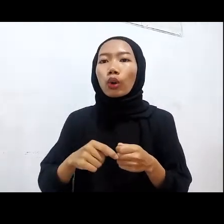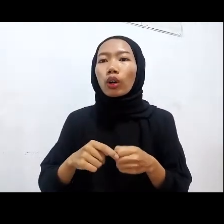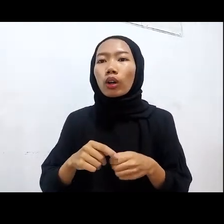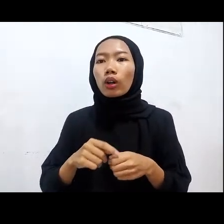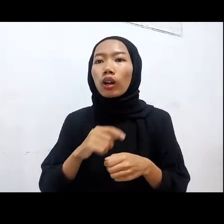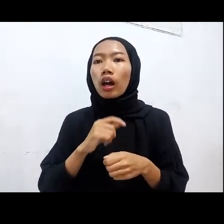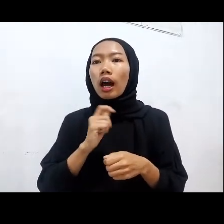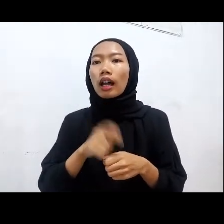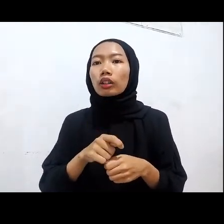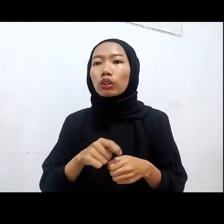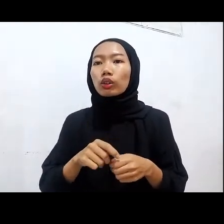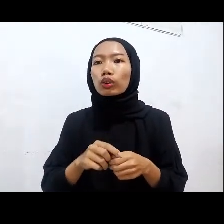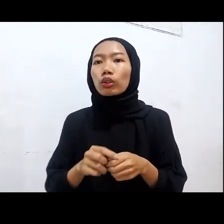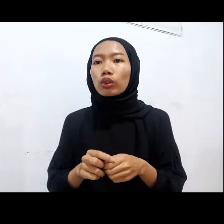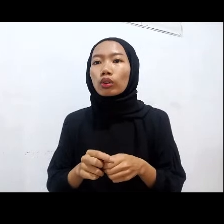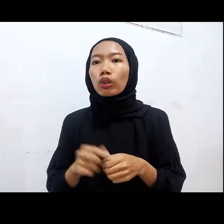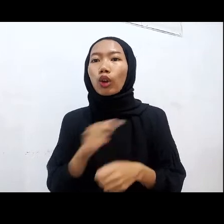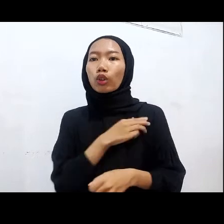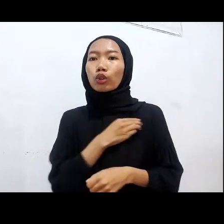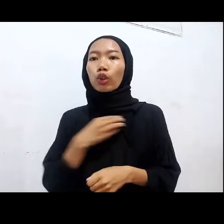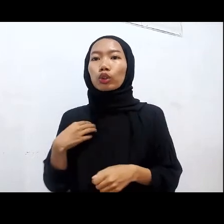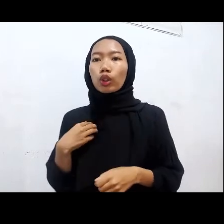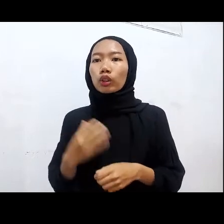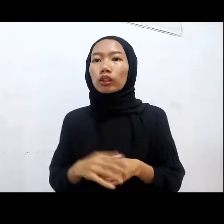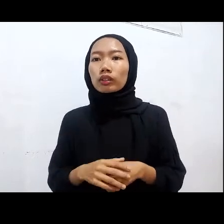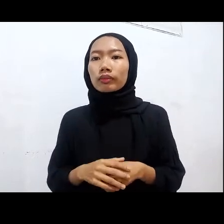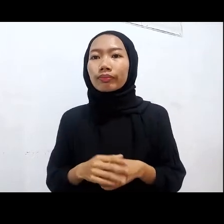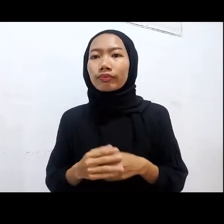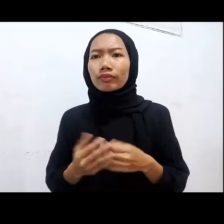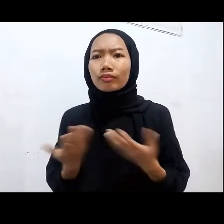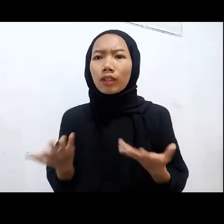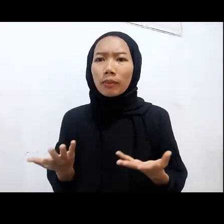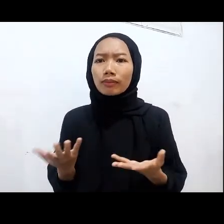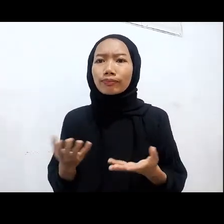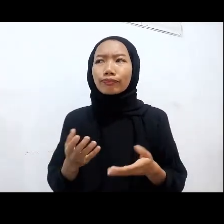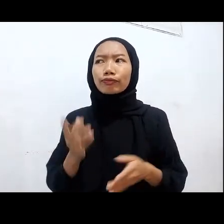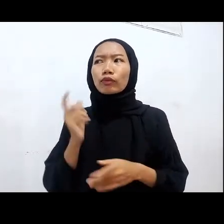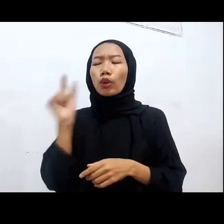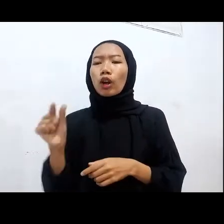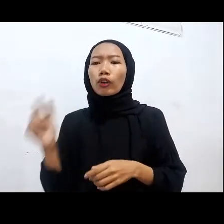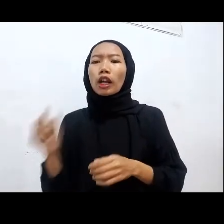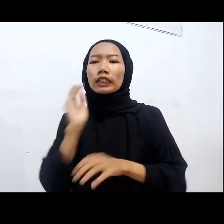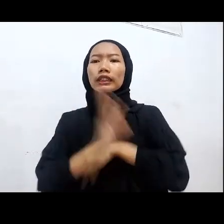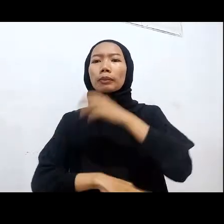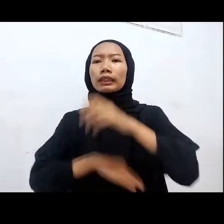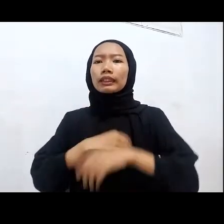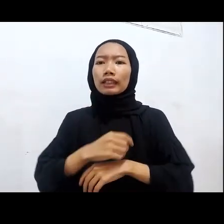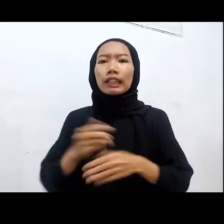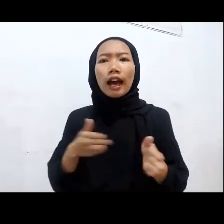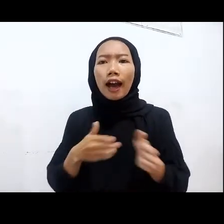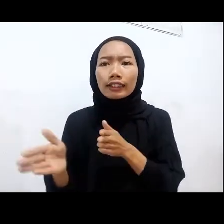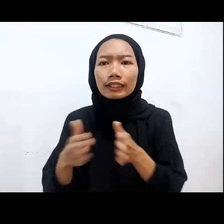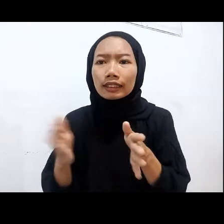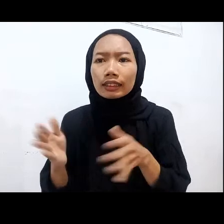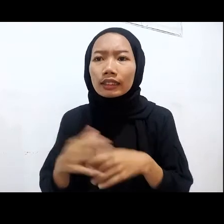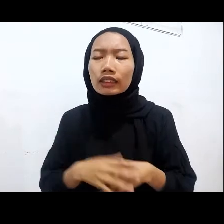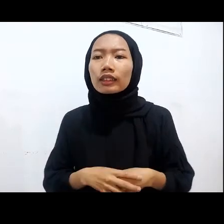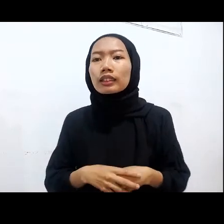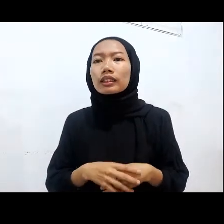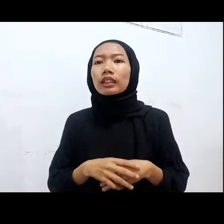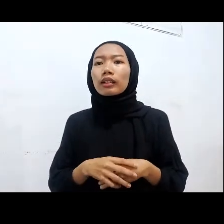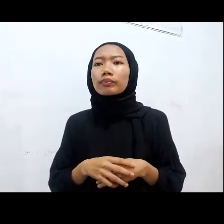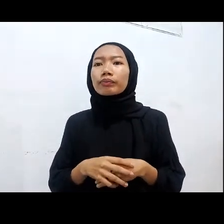there are so many things that influence accessibility, so many determinants of whether